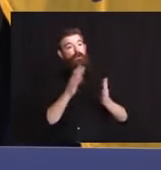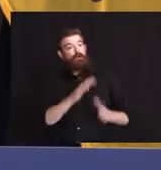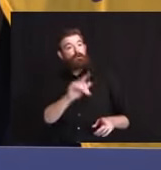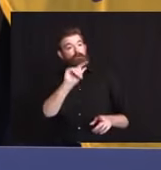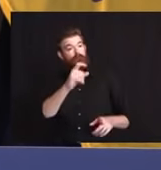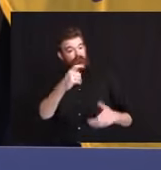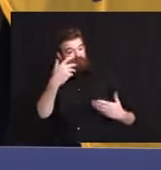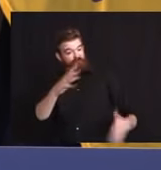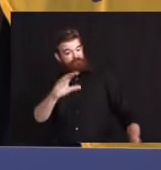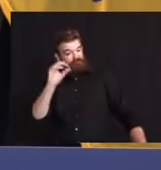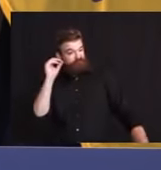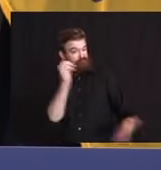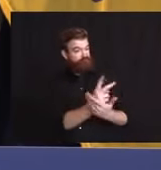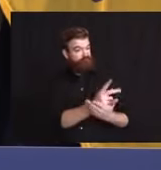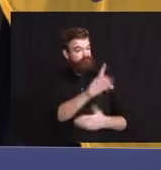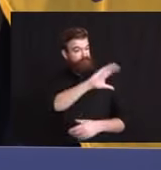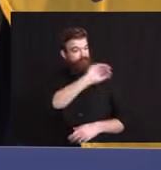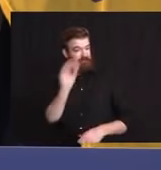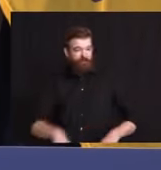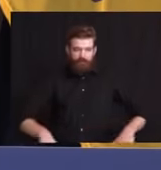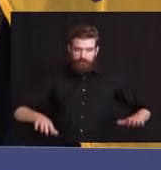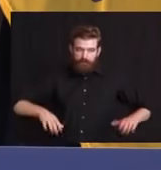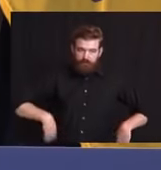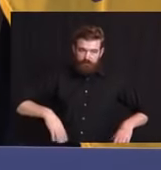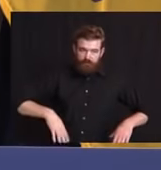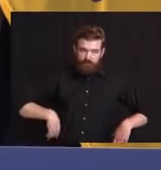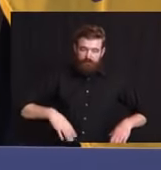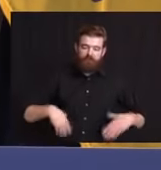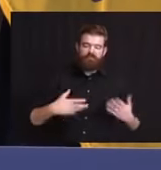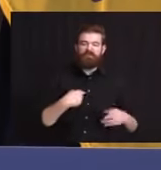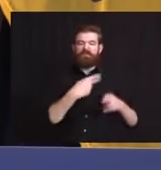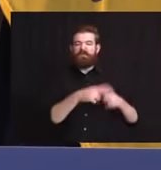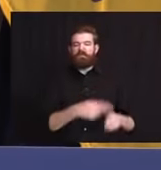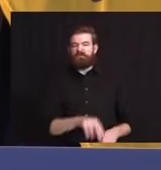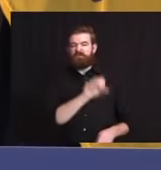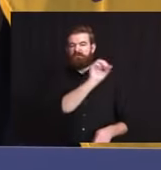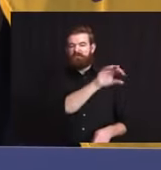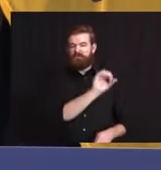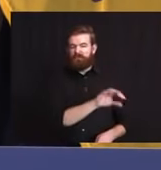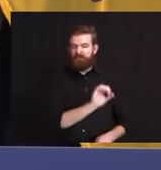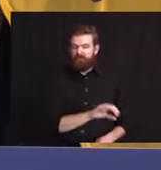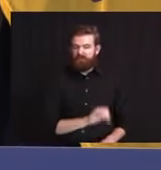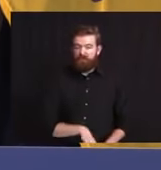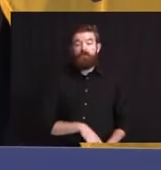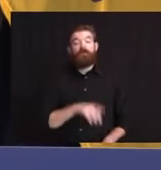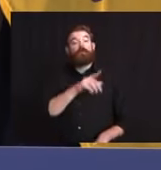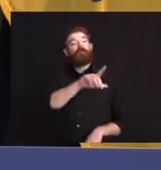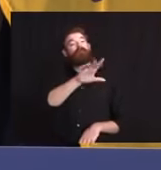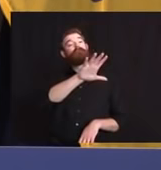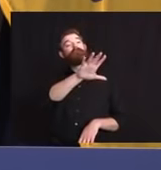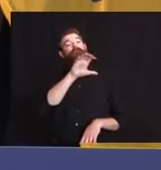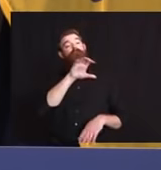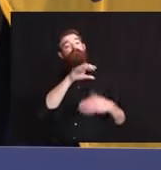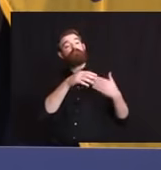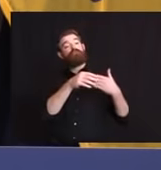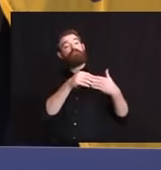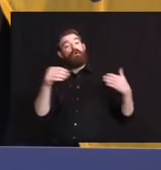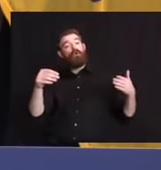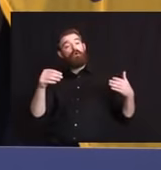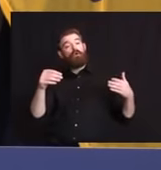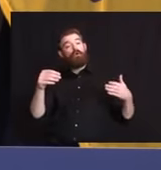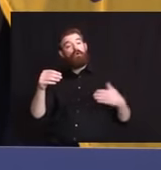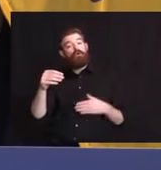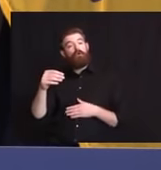we announced yesterday. Anybody who gets that check will not view it as a gimmick. This is